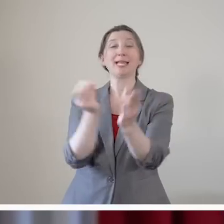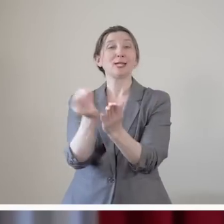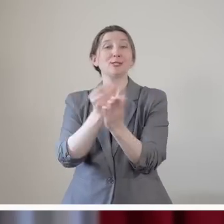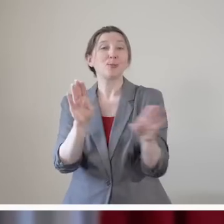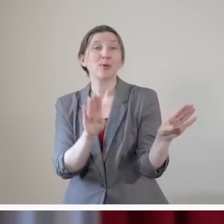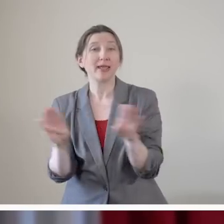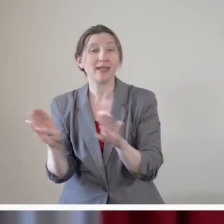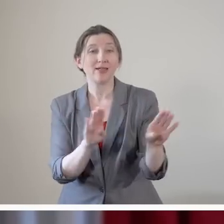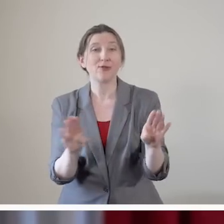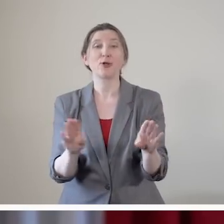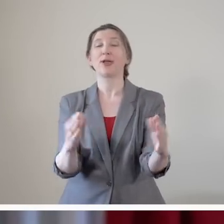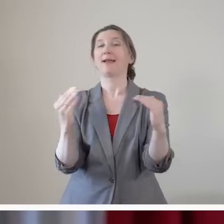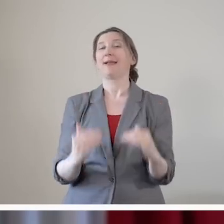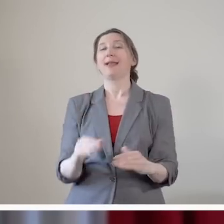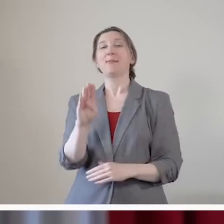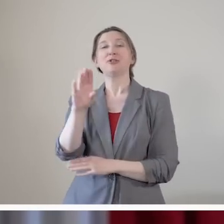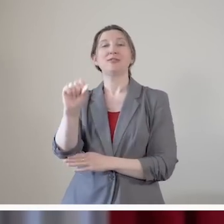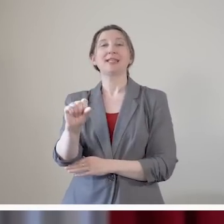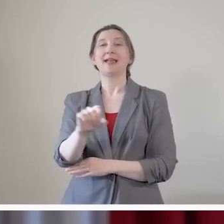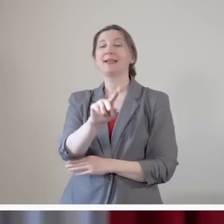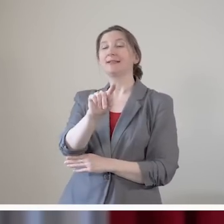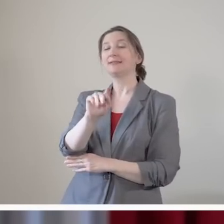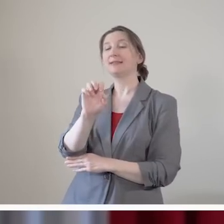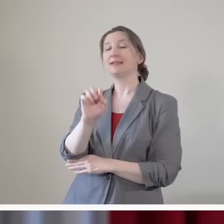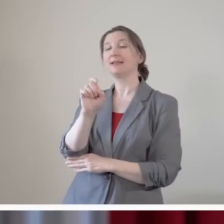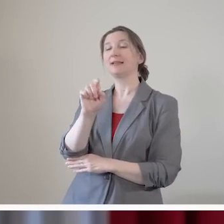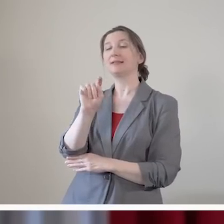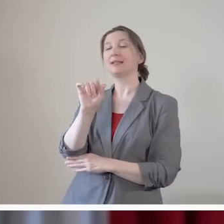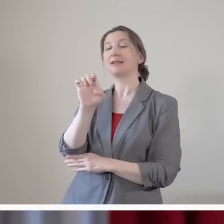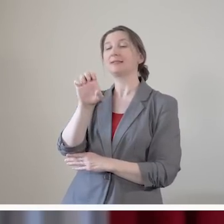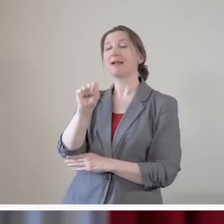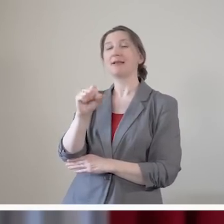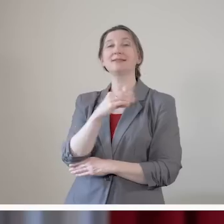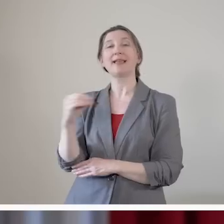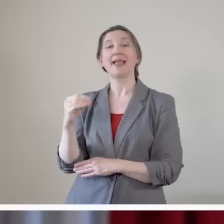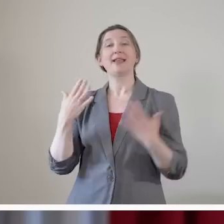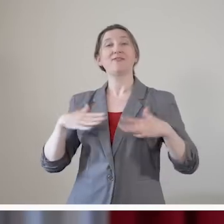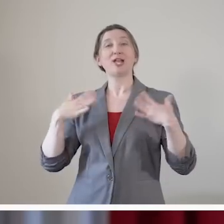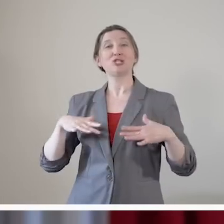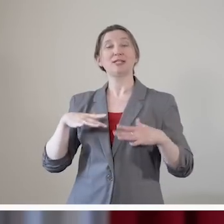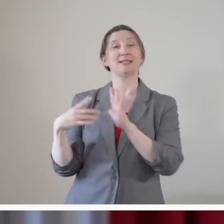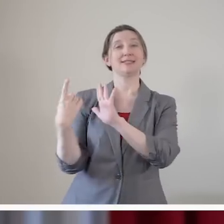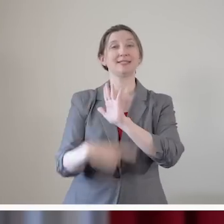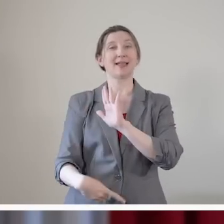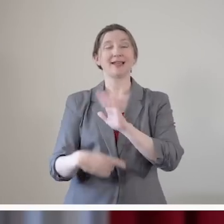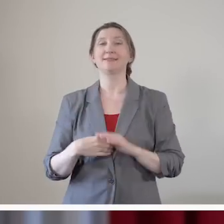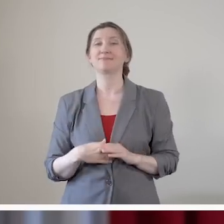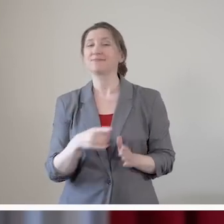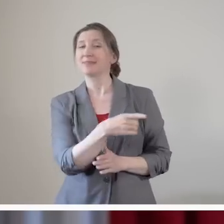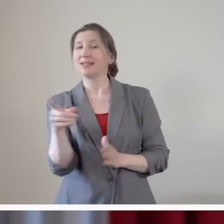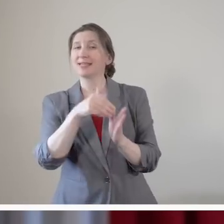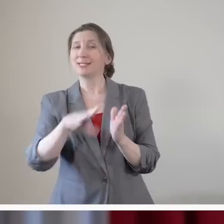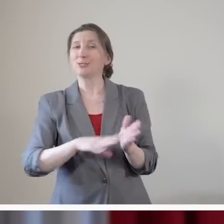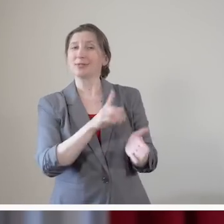Science, Textiles and Fashion Design. These scholars have successfully completed the requirements of their